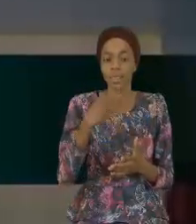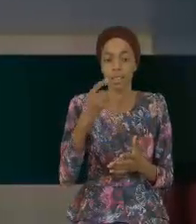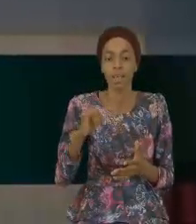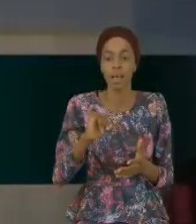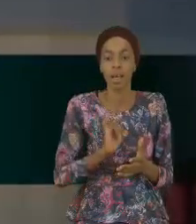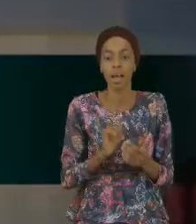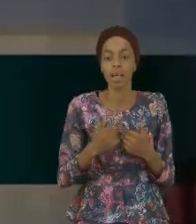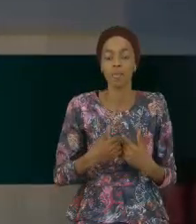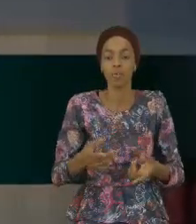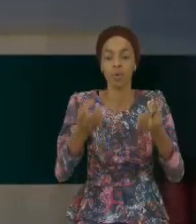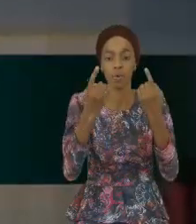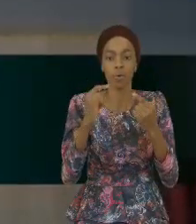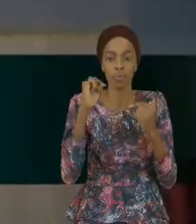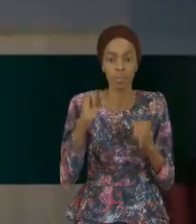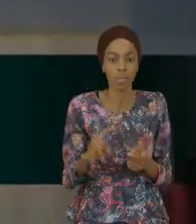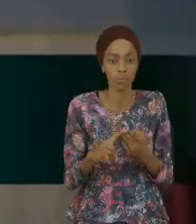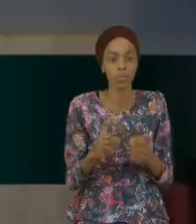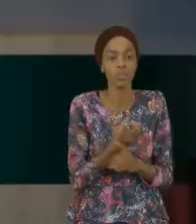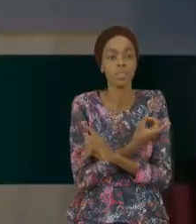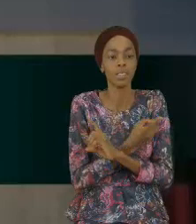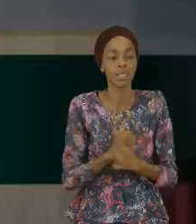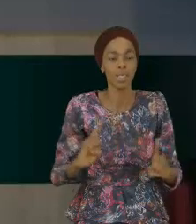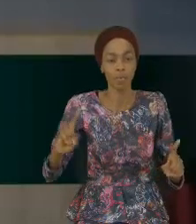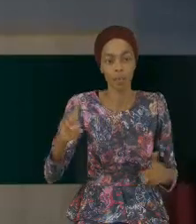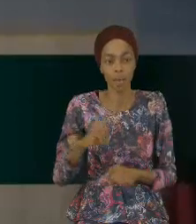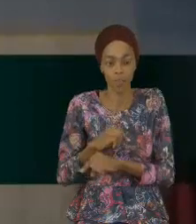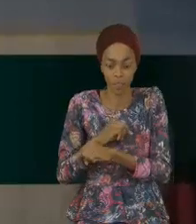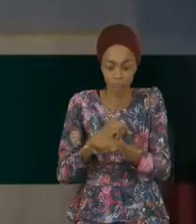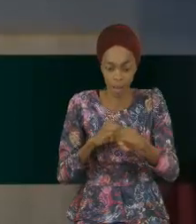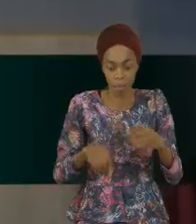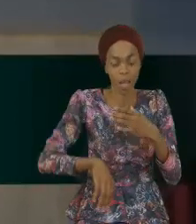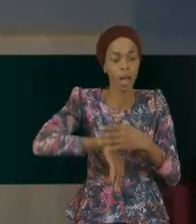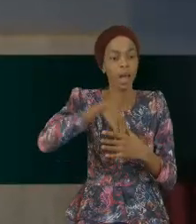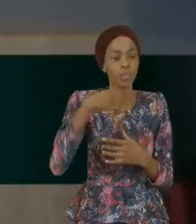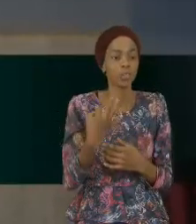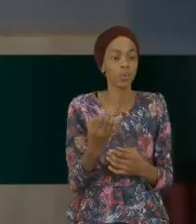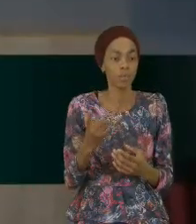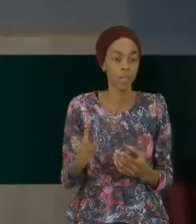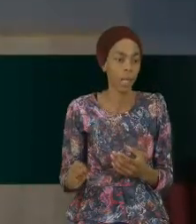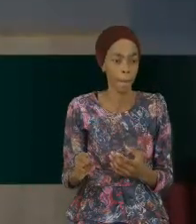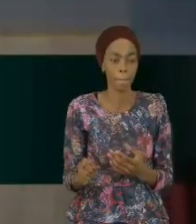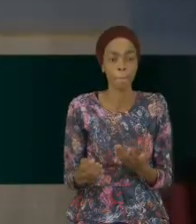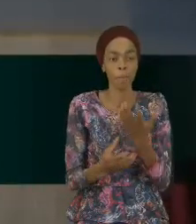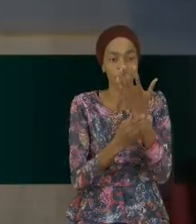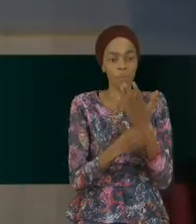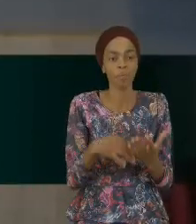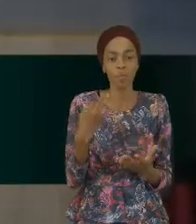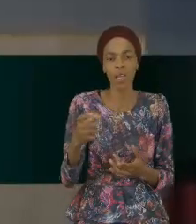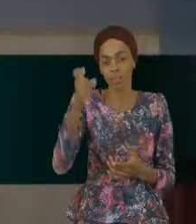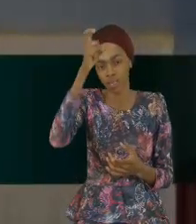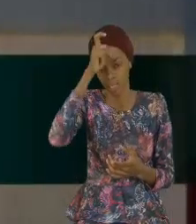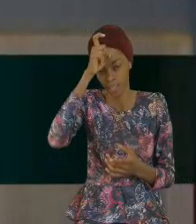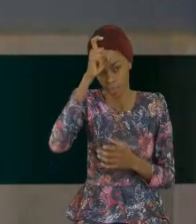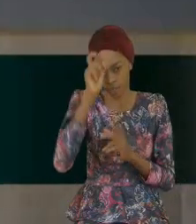come down to deliver them out of the hand of the Egyptians.